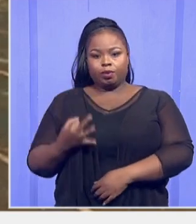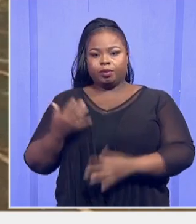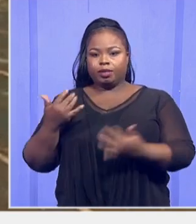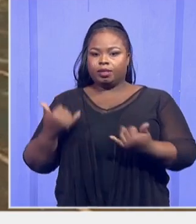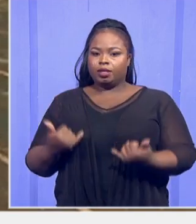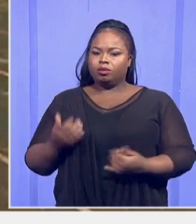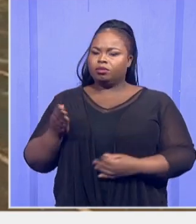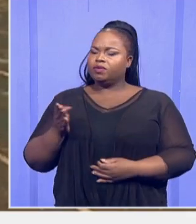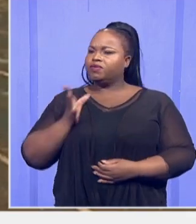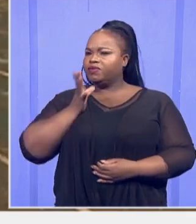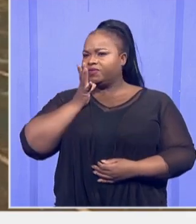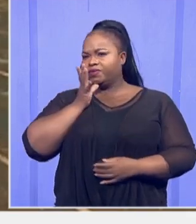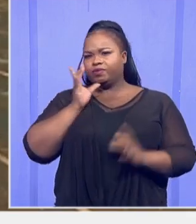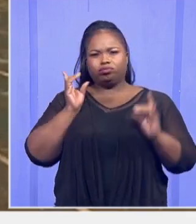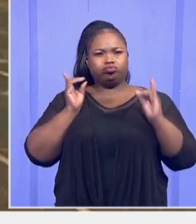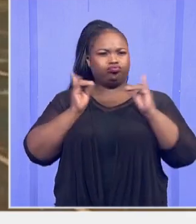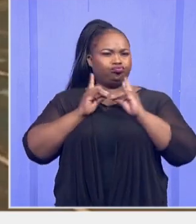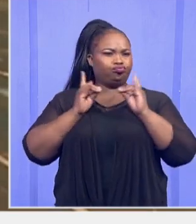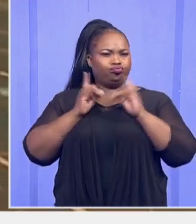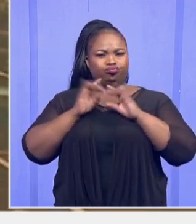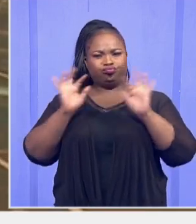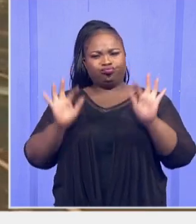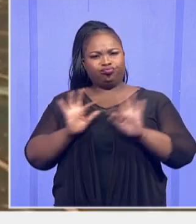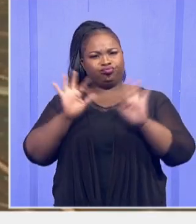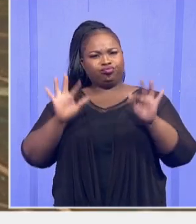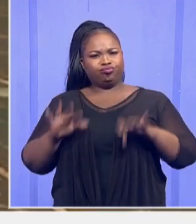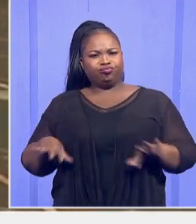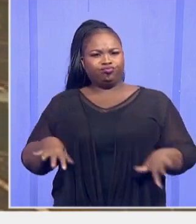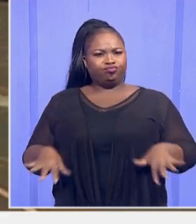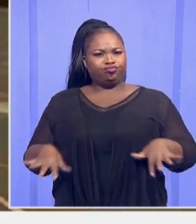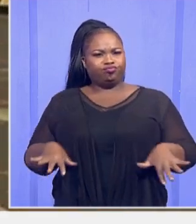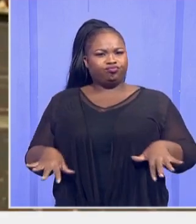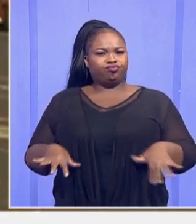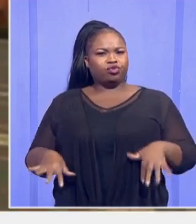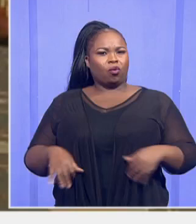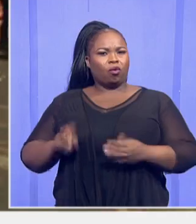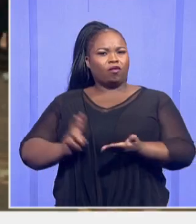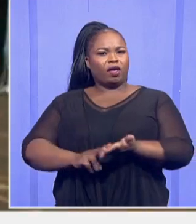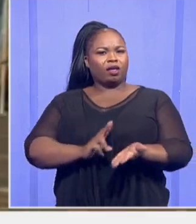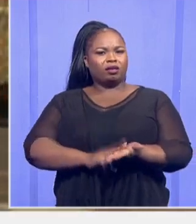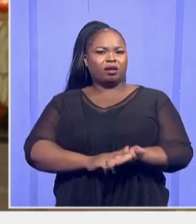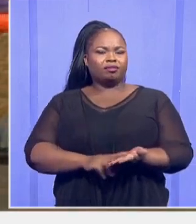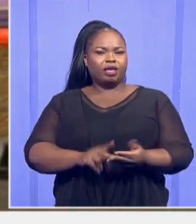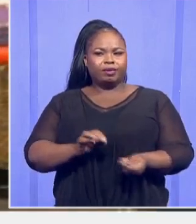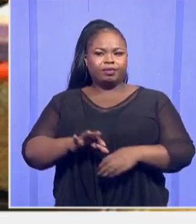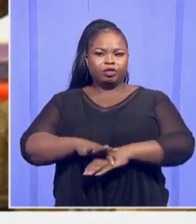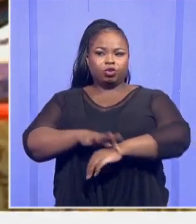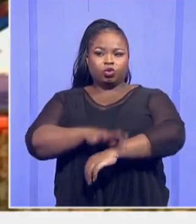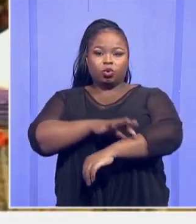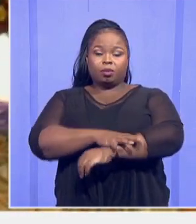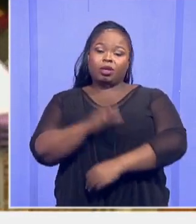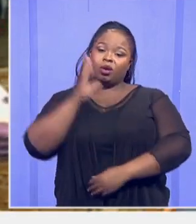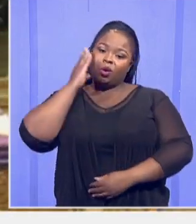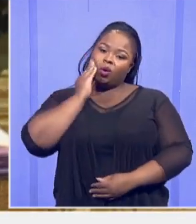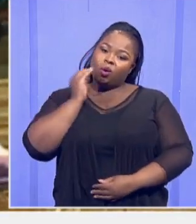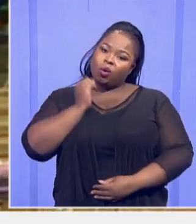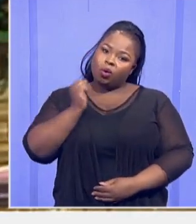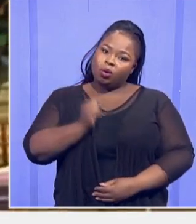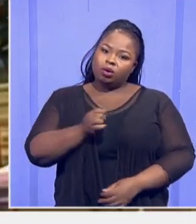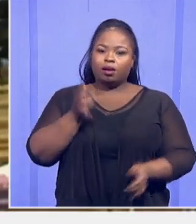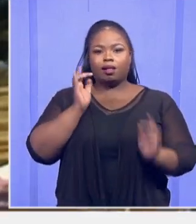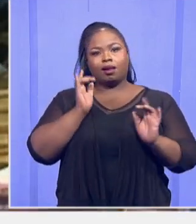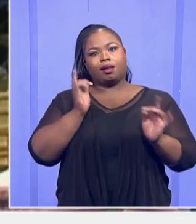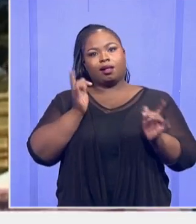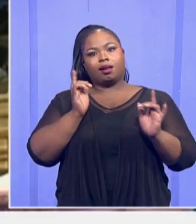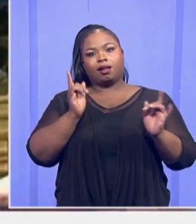is full. People are wearing their colorful Xitsonga outfit. It's mostly elderly women who are here at the stadium to watch this soccer